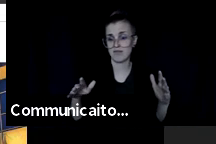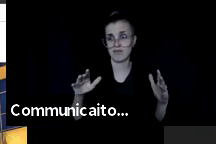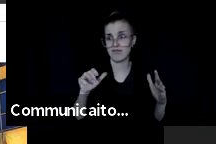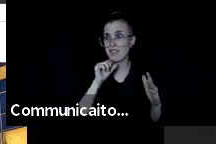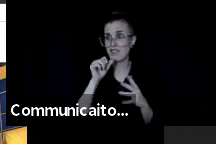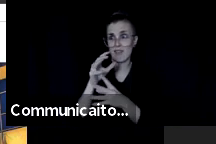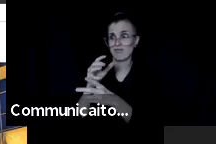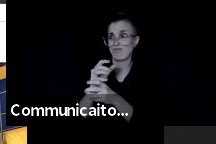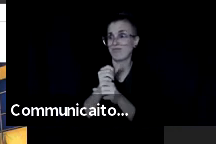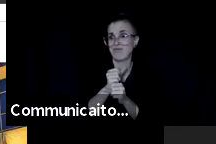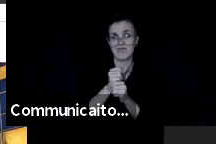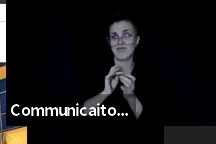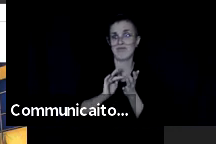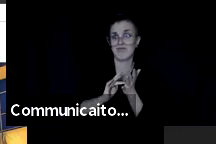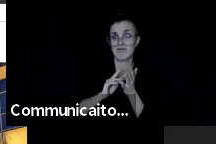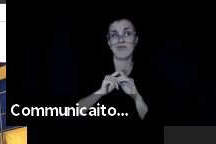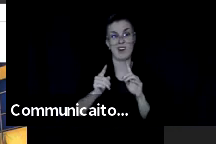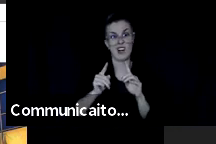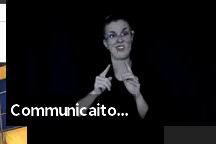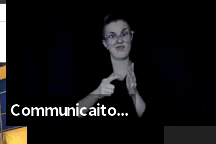took an airdrop to